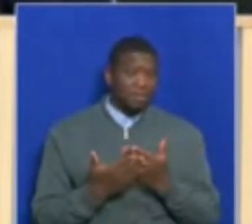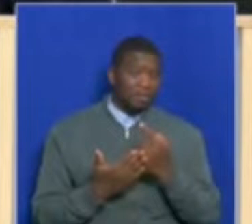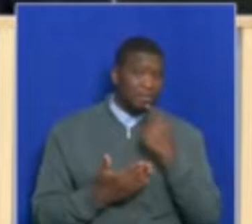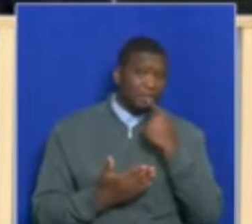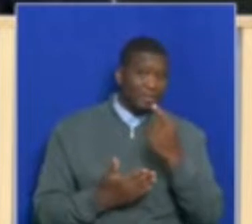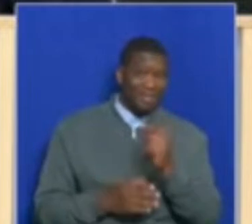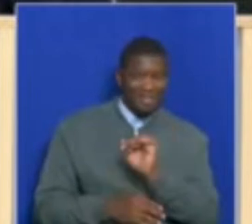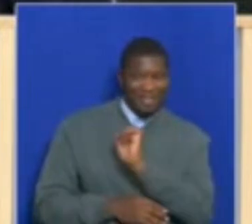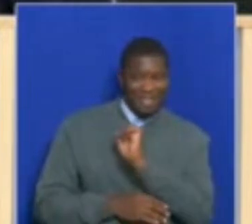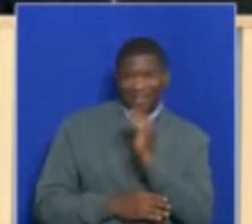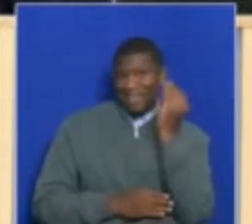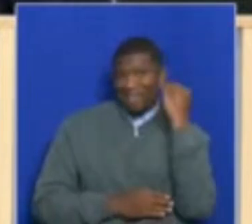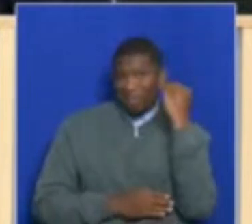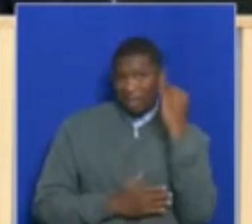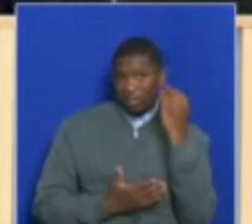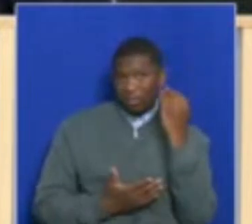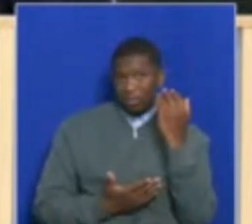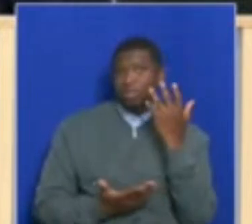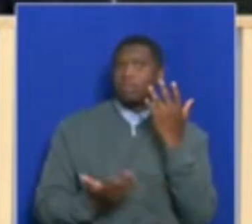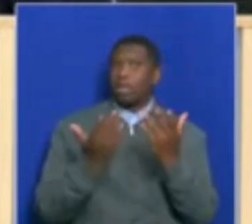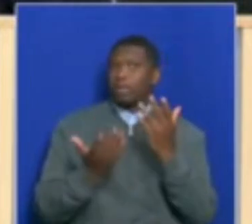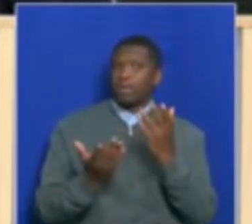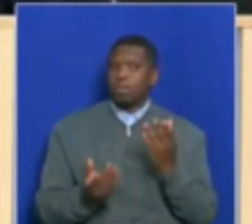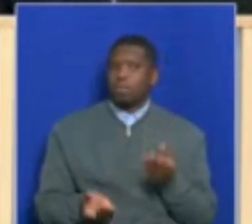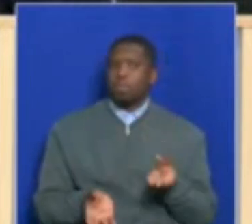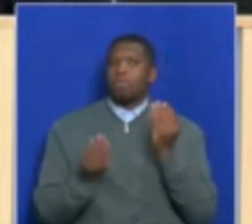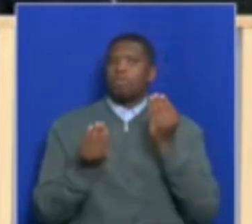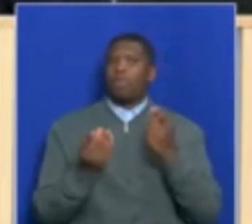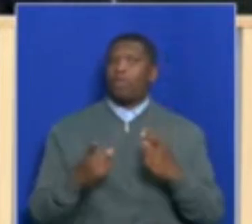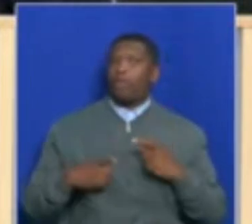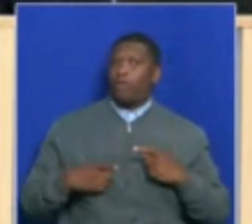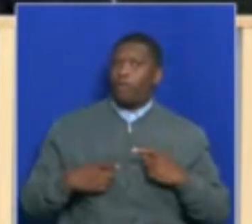of the day of the operation? Because